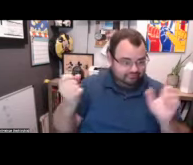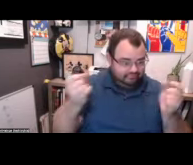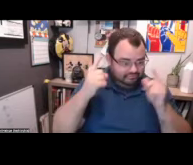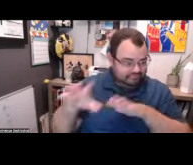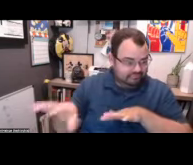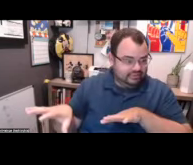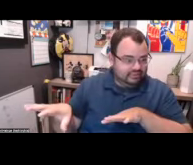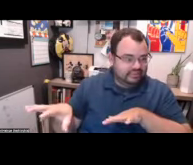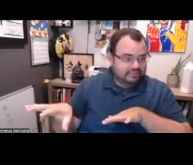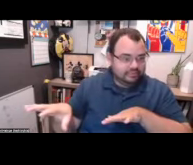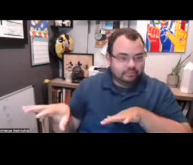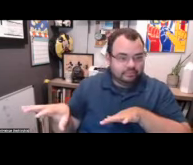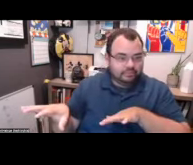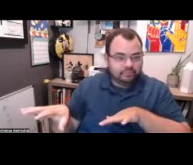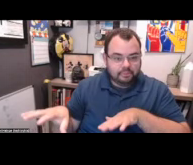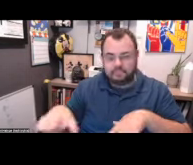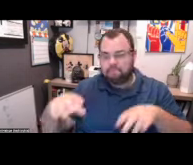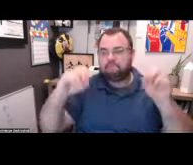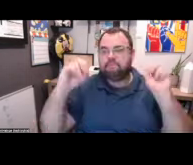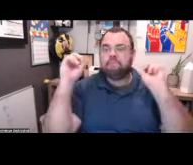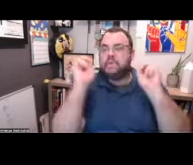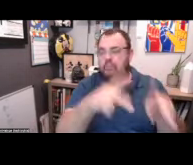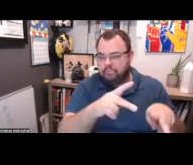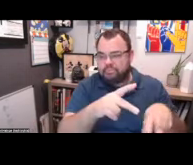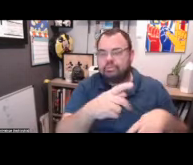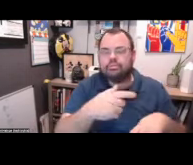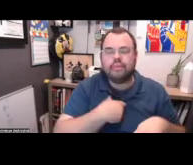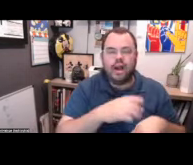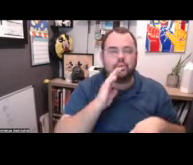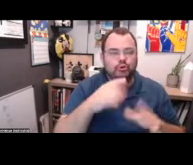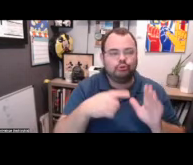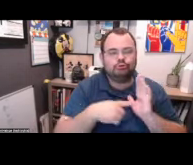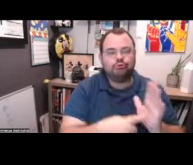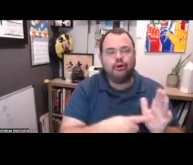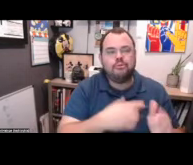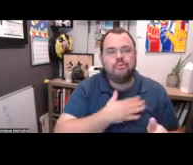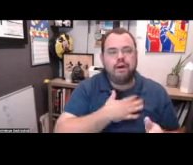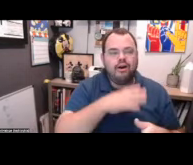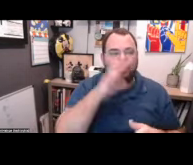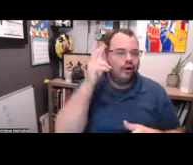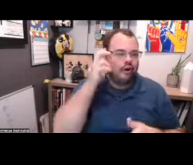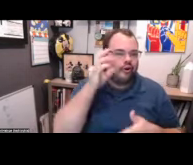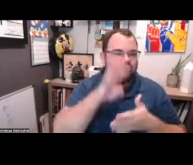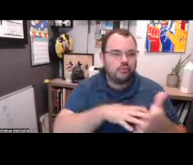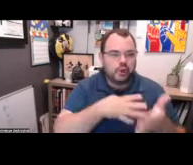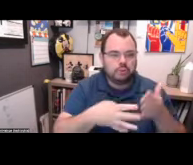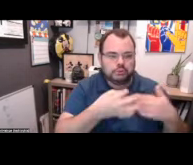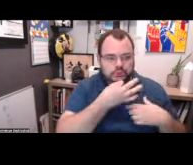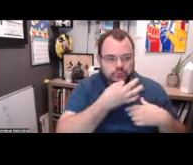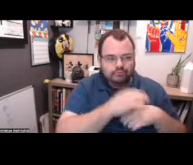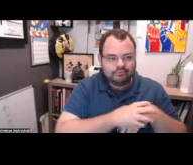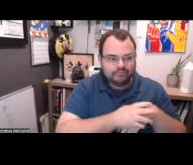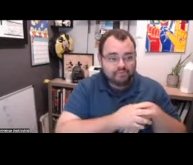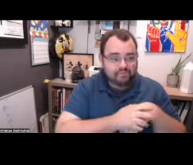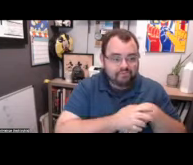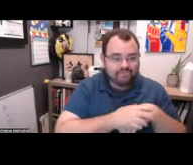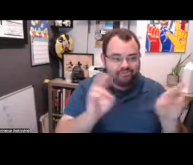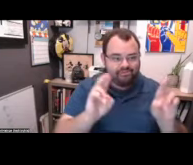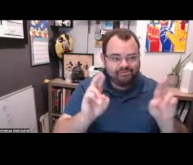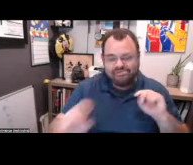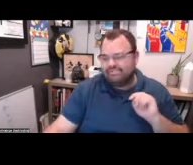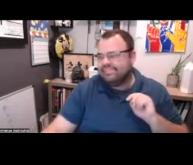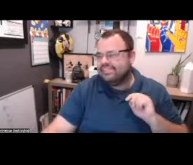Is that clear? Understand the process of that? Okay. So I want to show you my